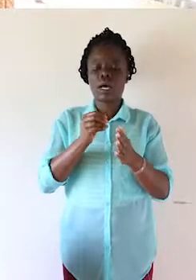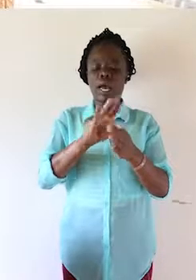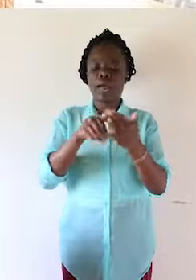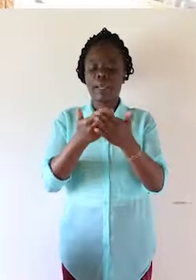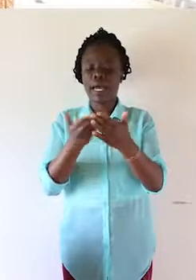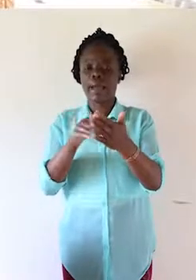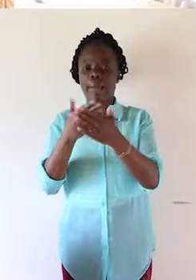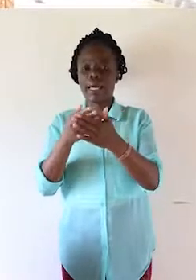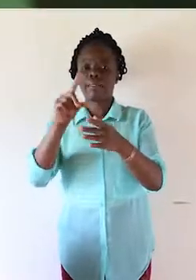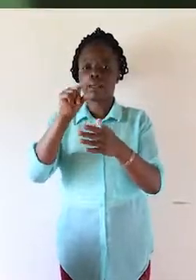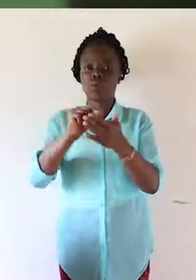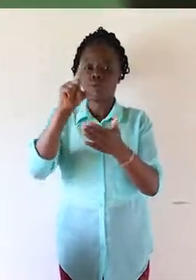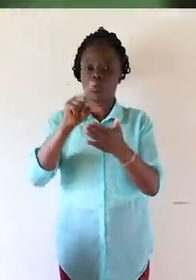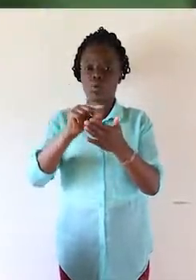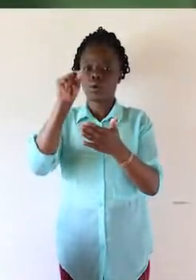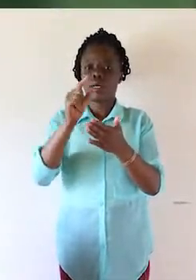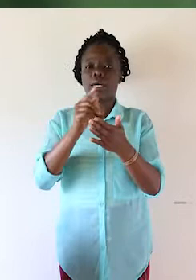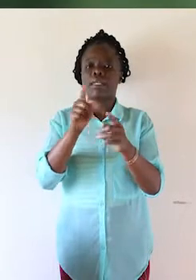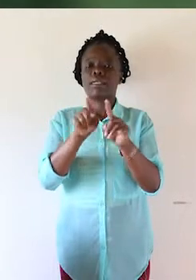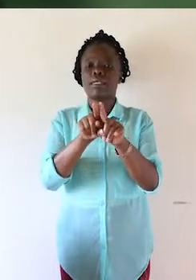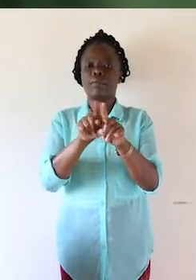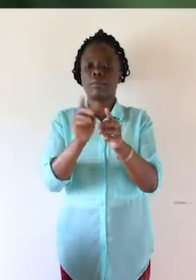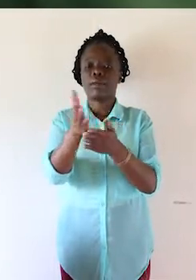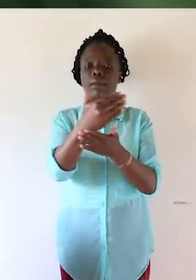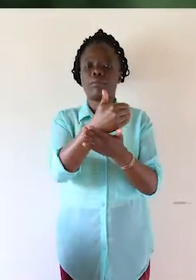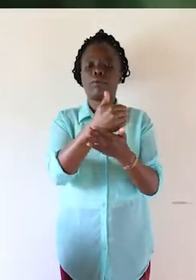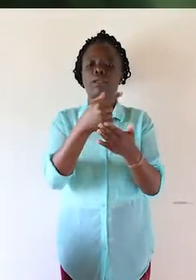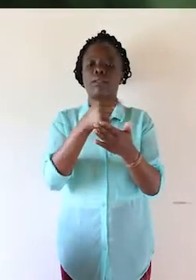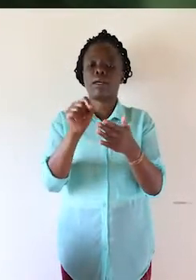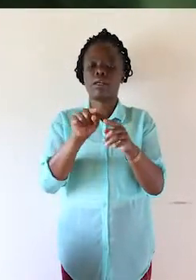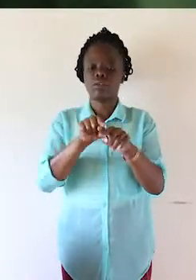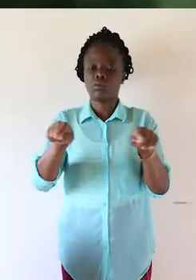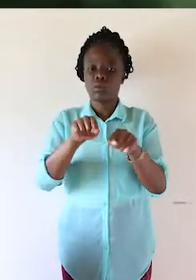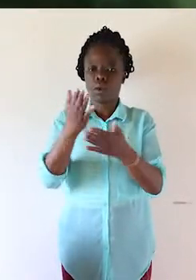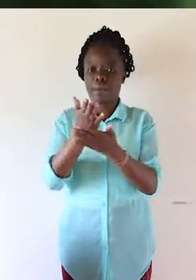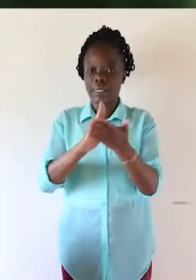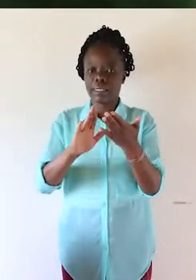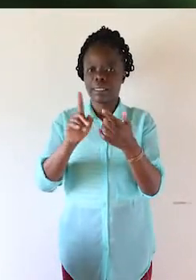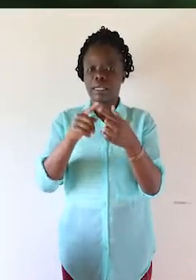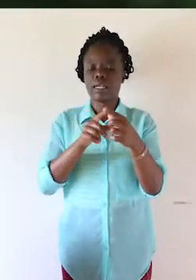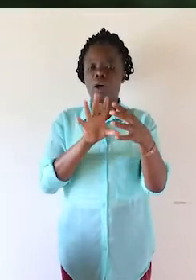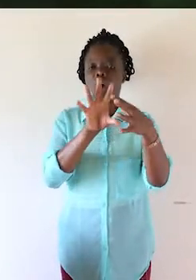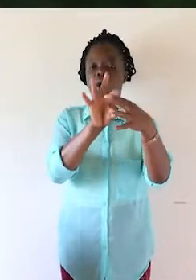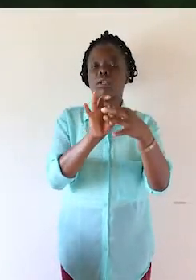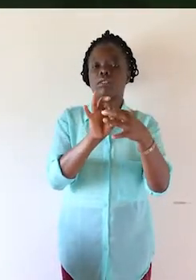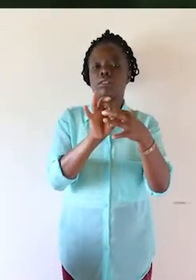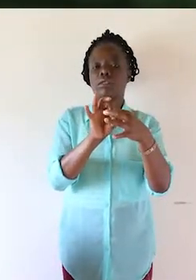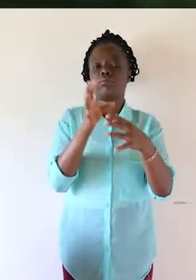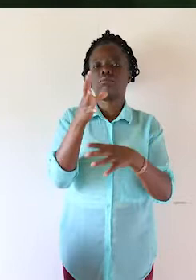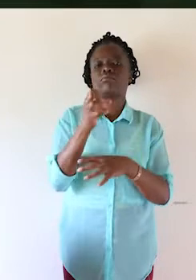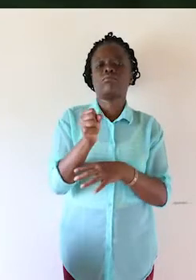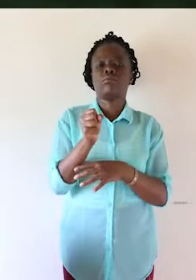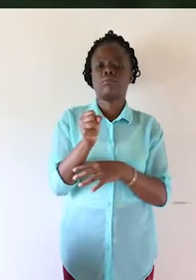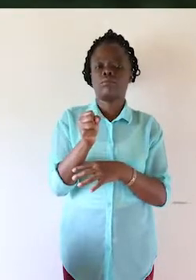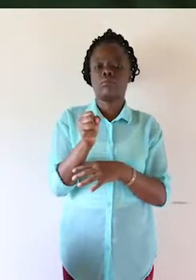pornol glue into the mortises, assemble the stool and hold it with clamps for setting up.